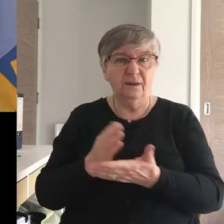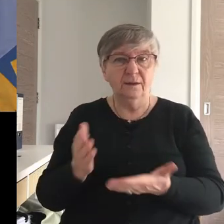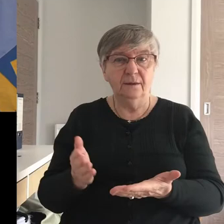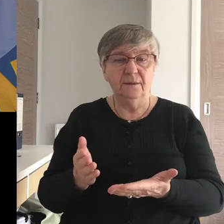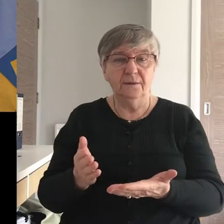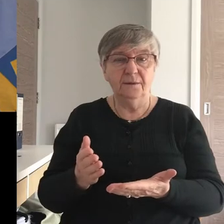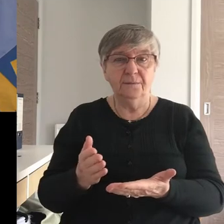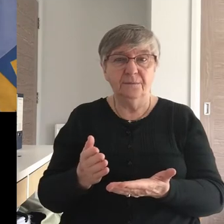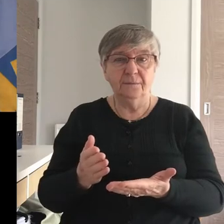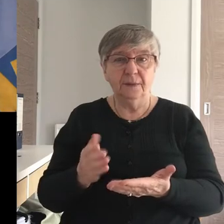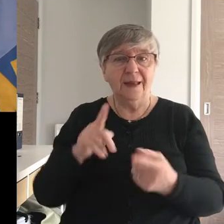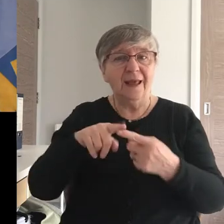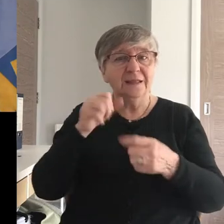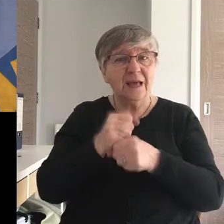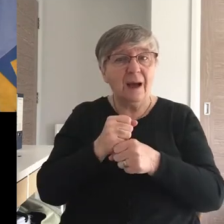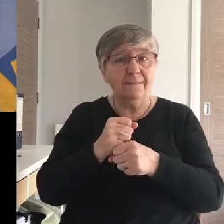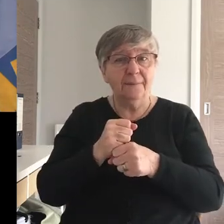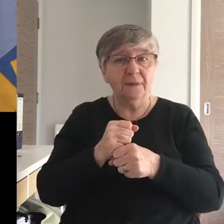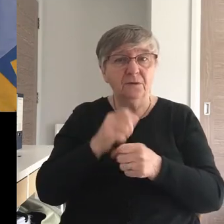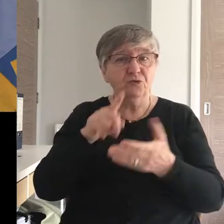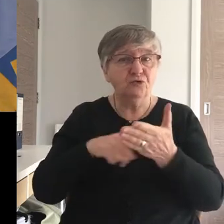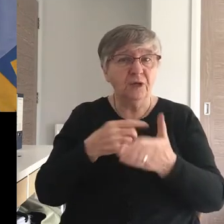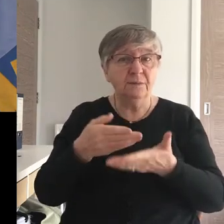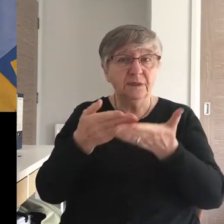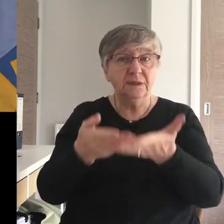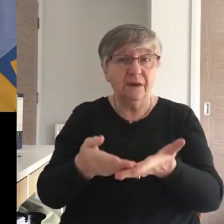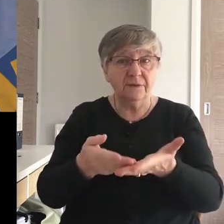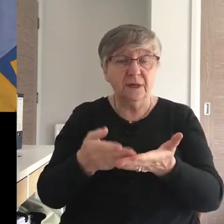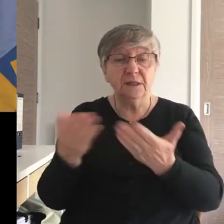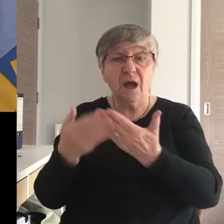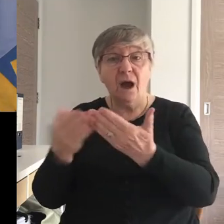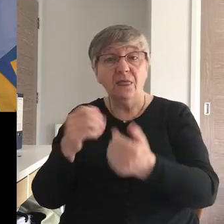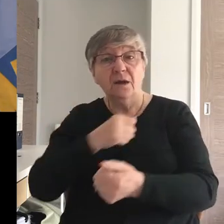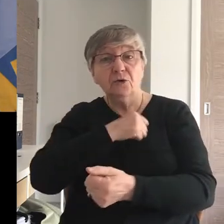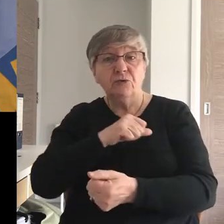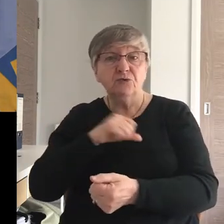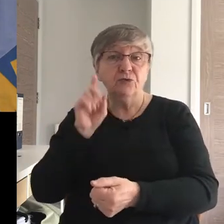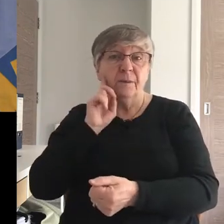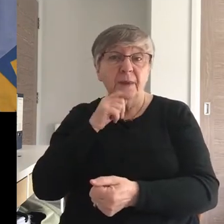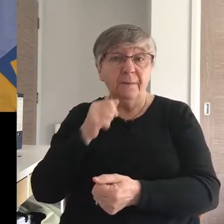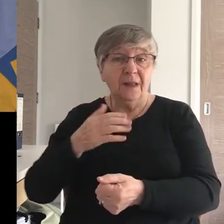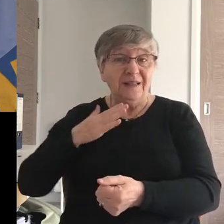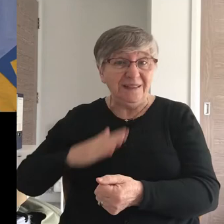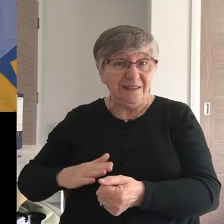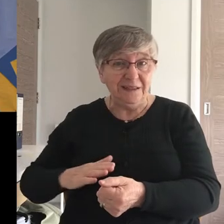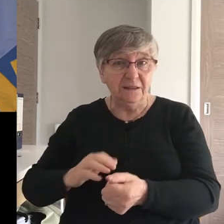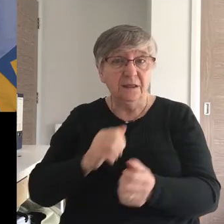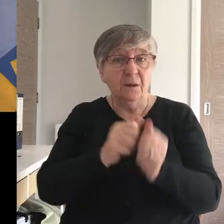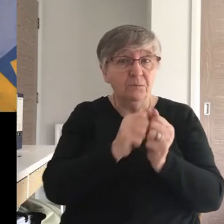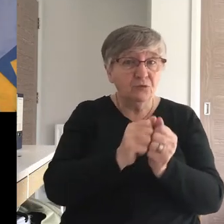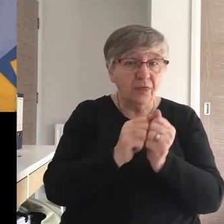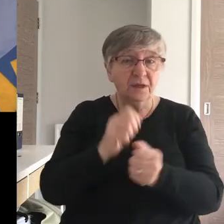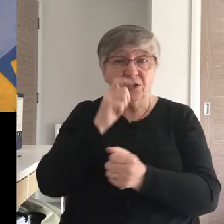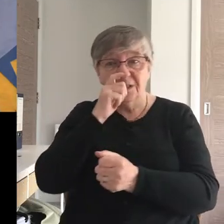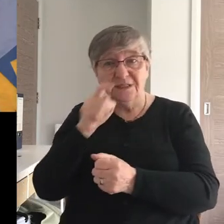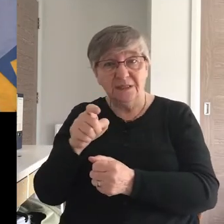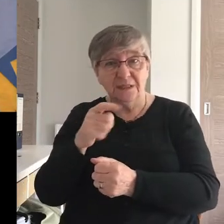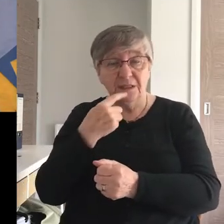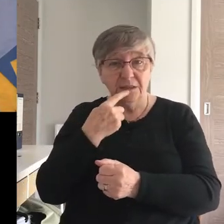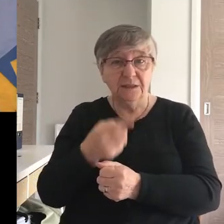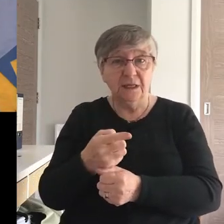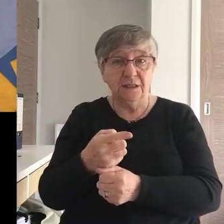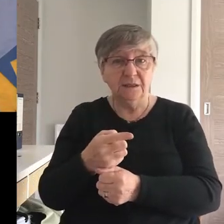Now, in the example that James is giving, it's fellow Christians who are in need. It's a brother and a sister, or sister, verse